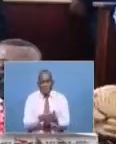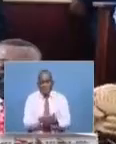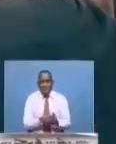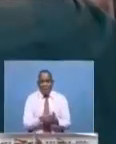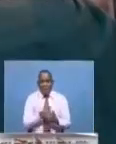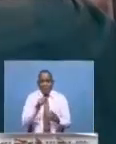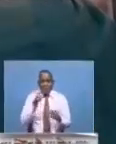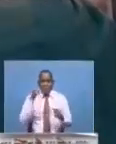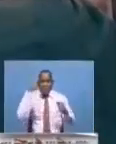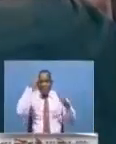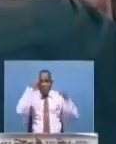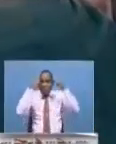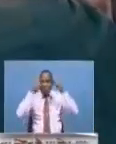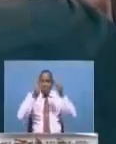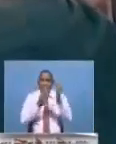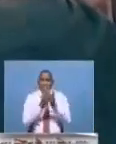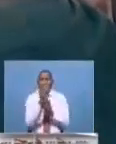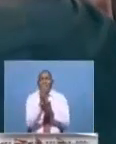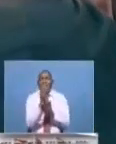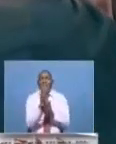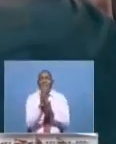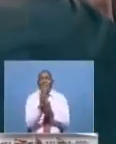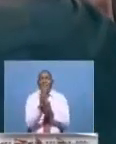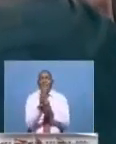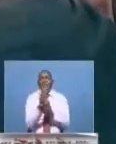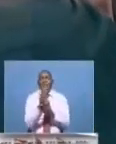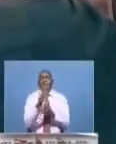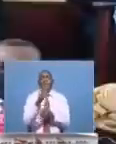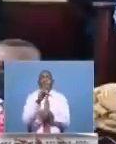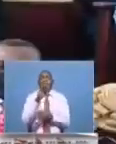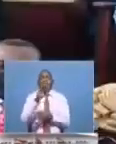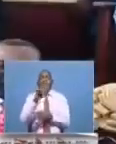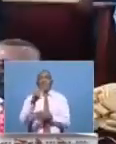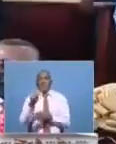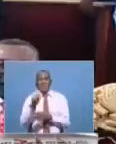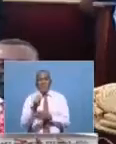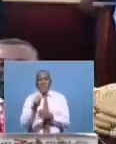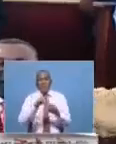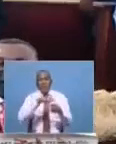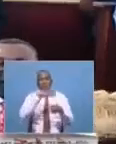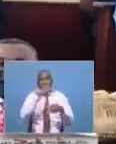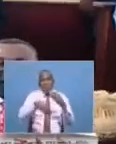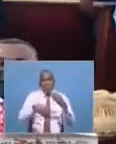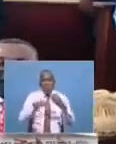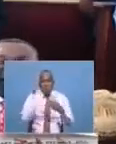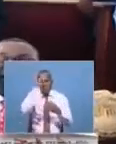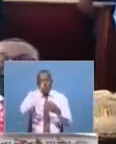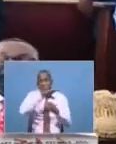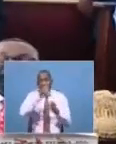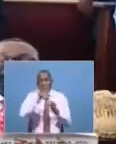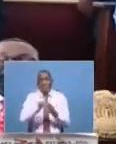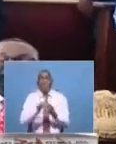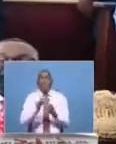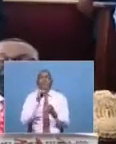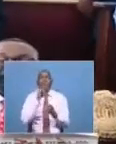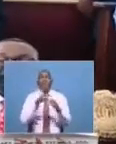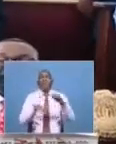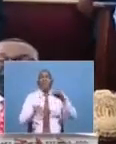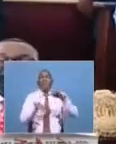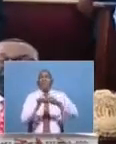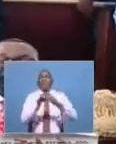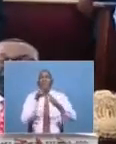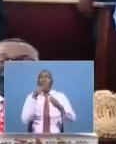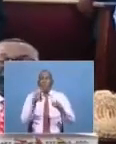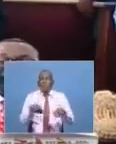considered by the tribunal of fact. Conclusive presumptions include but are not limited to those provided